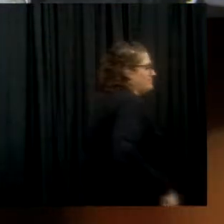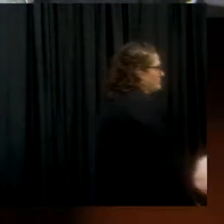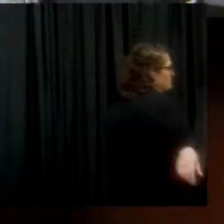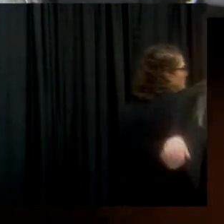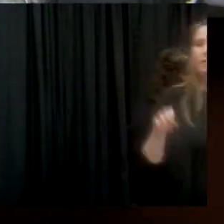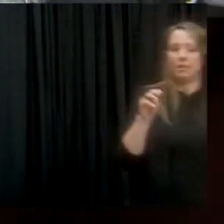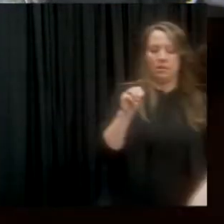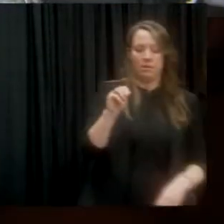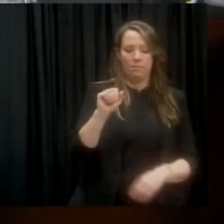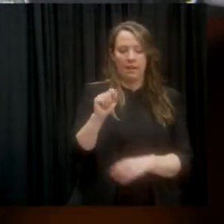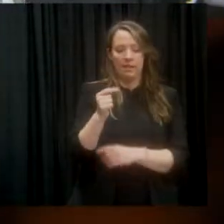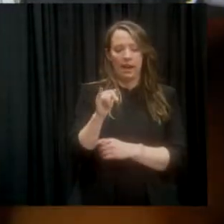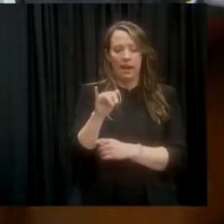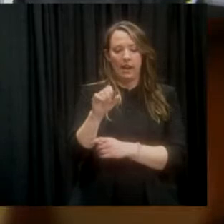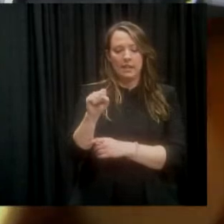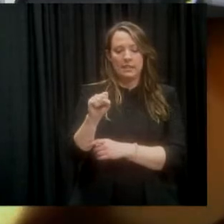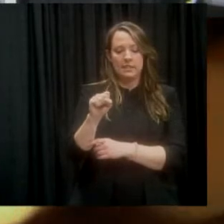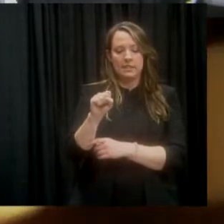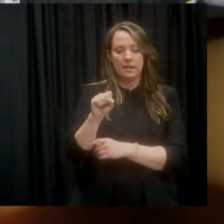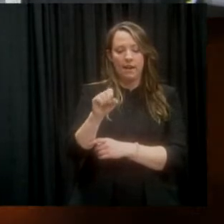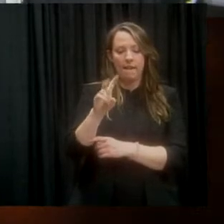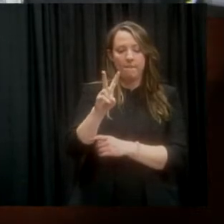Matthias Vivi.